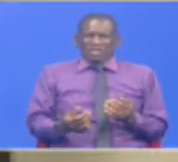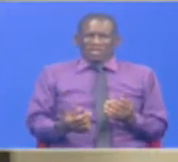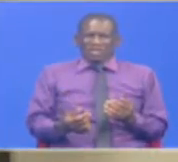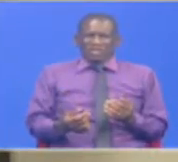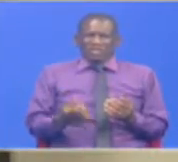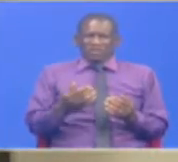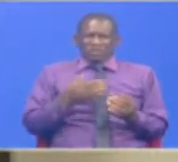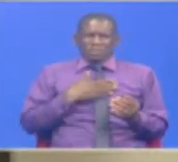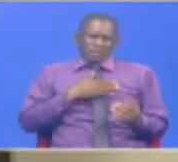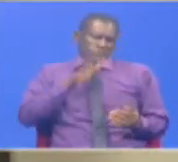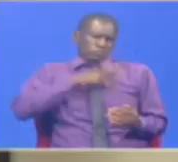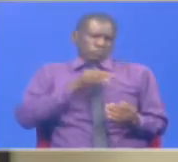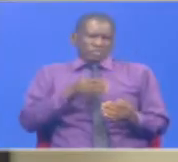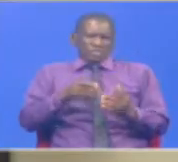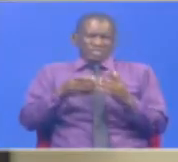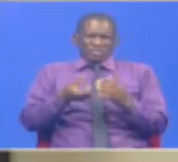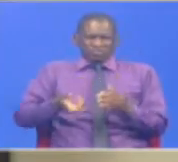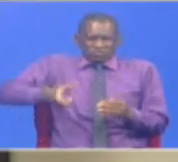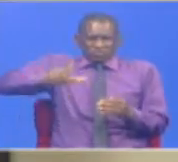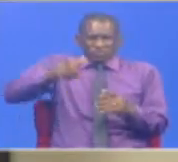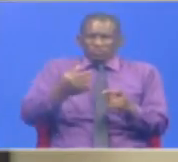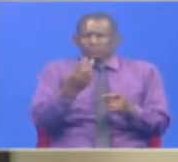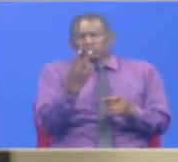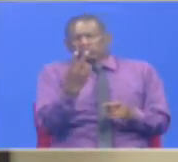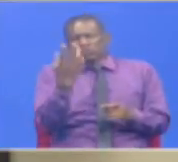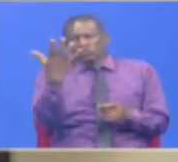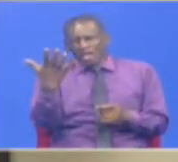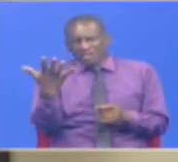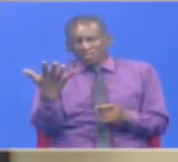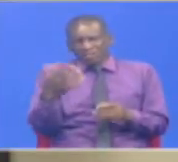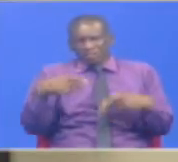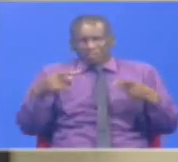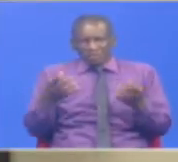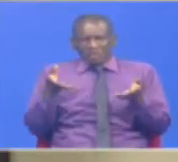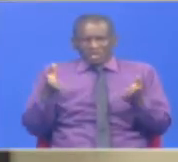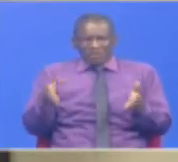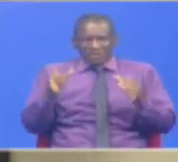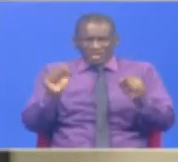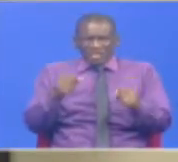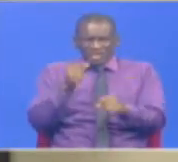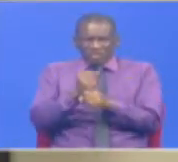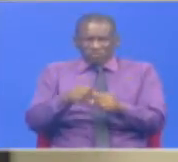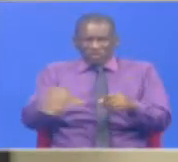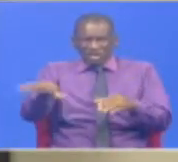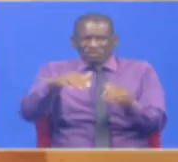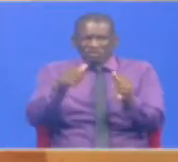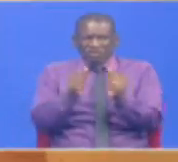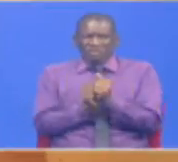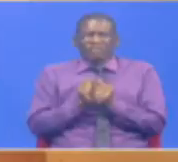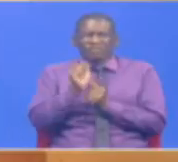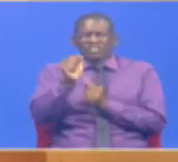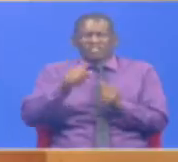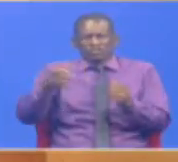from maybe 2 a month to 5, and now I can do about 15 commissions a month.